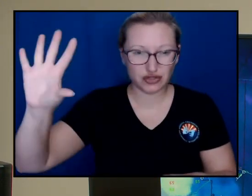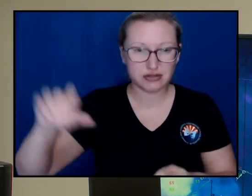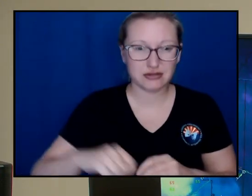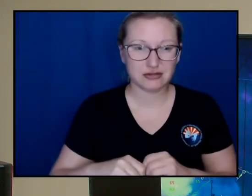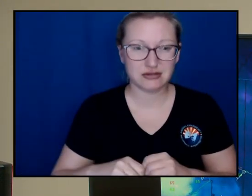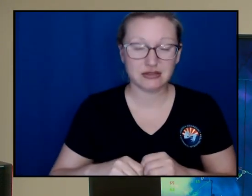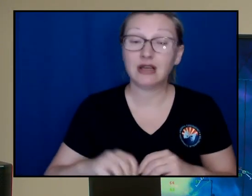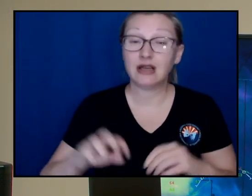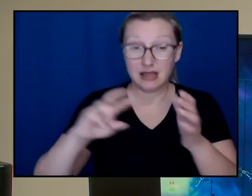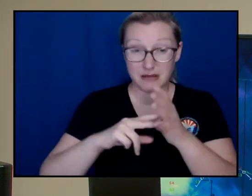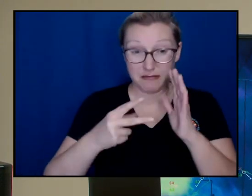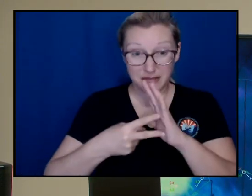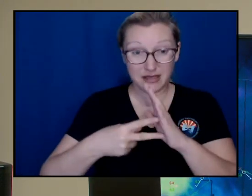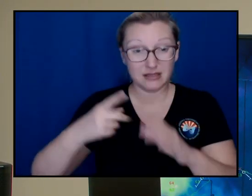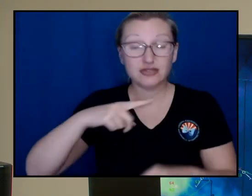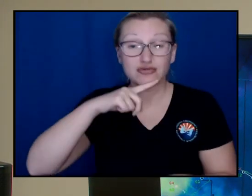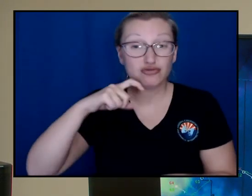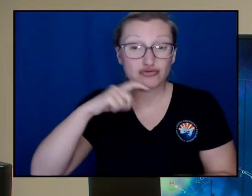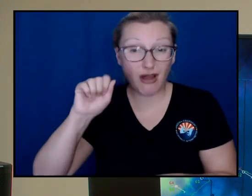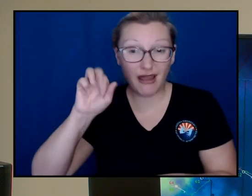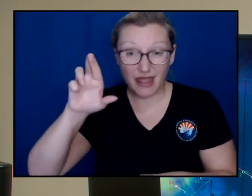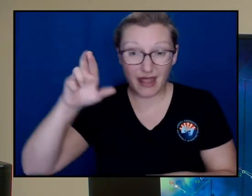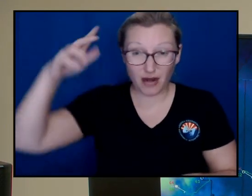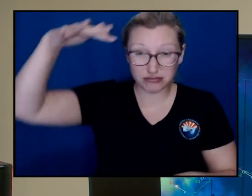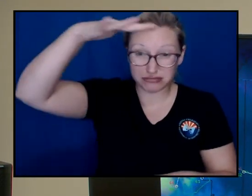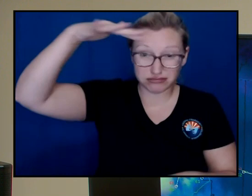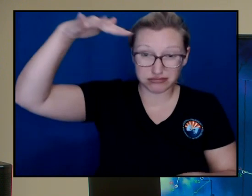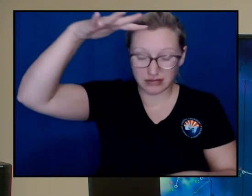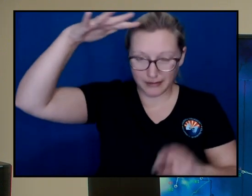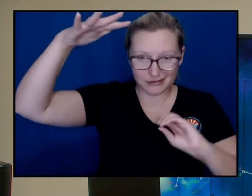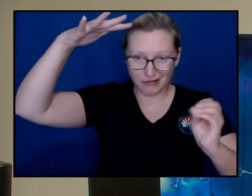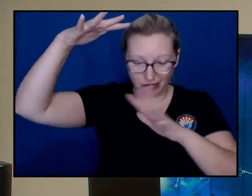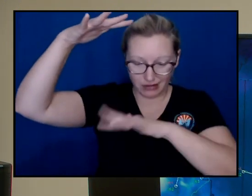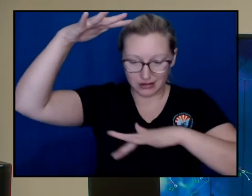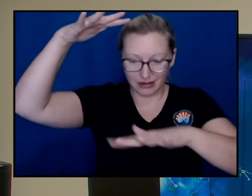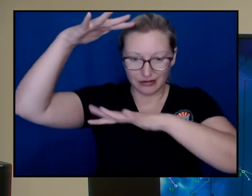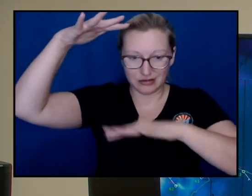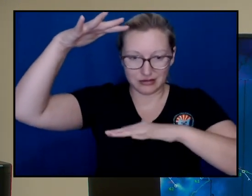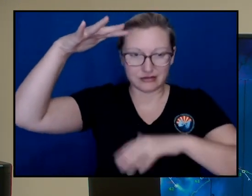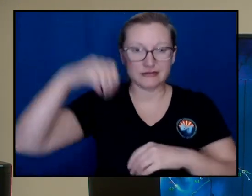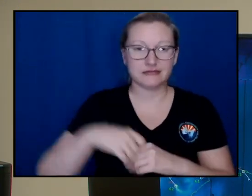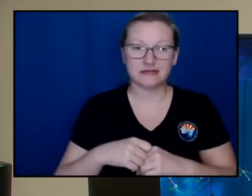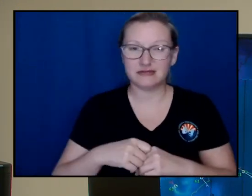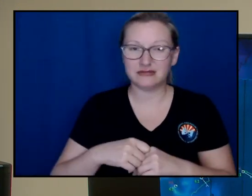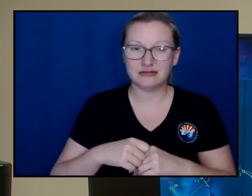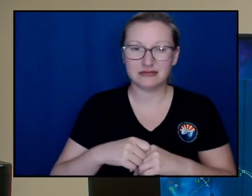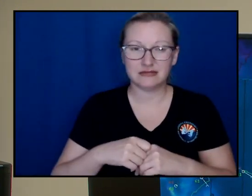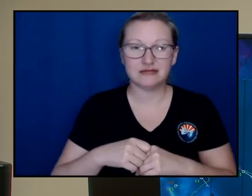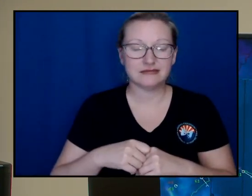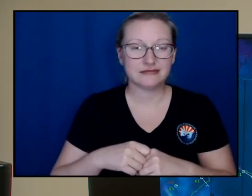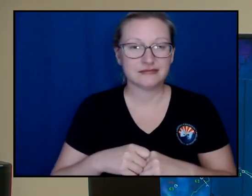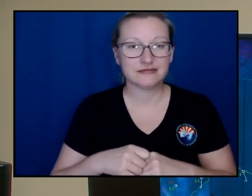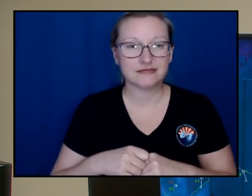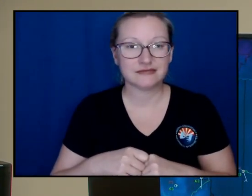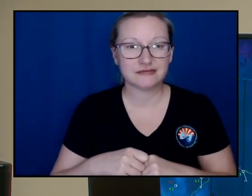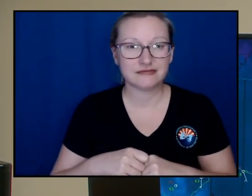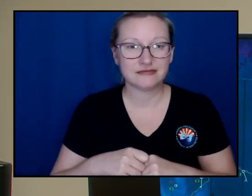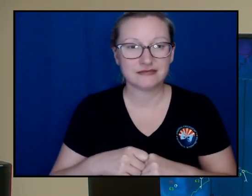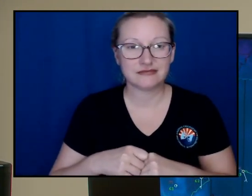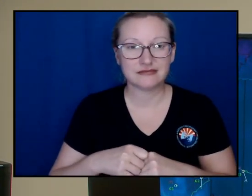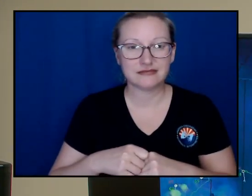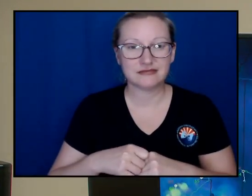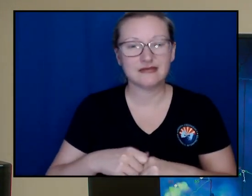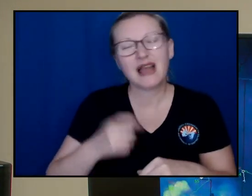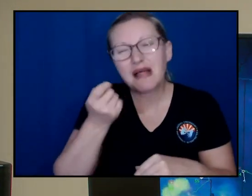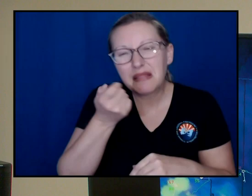but nothing necessarily down below. So super dry below, a little bit of moisture at the upper